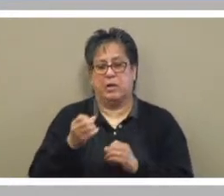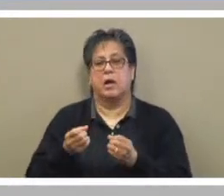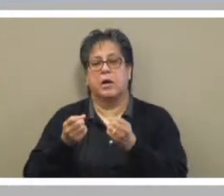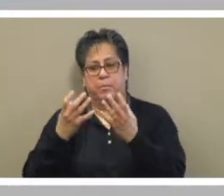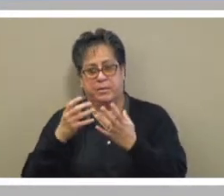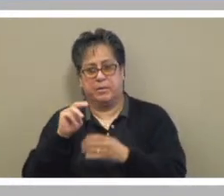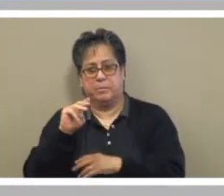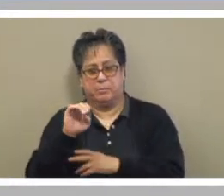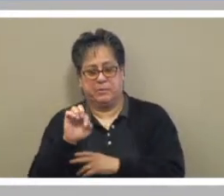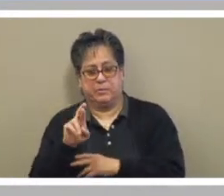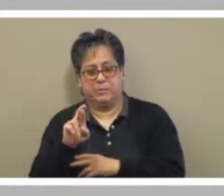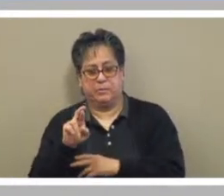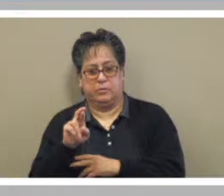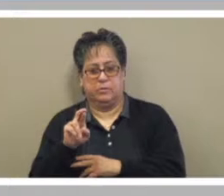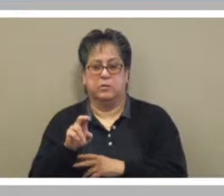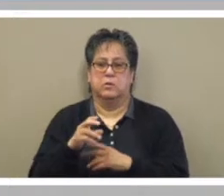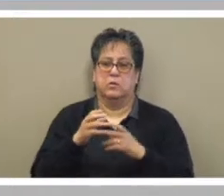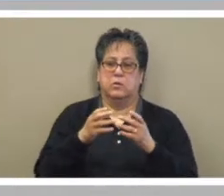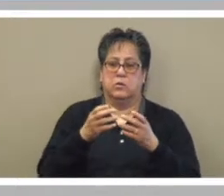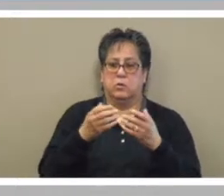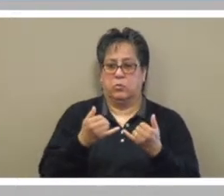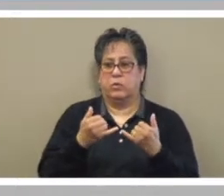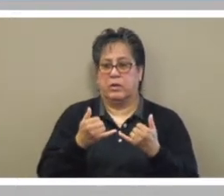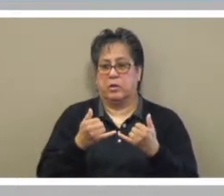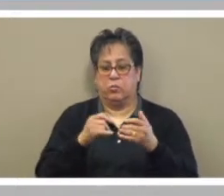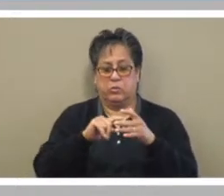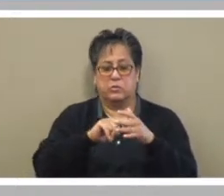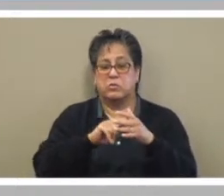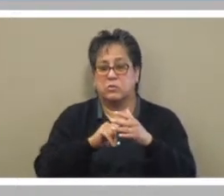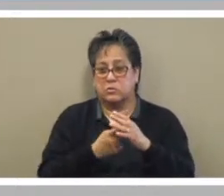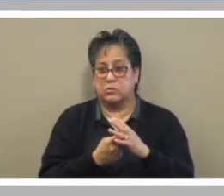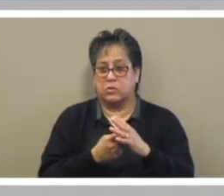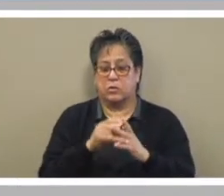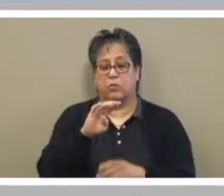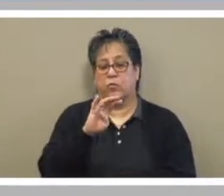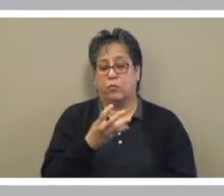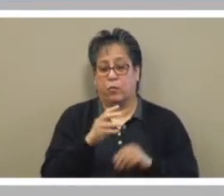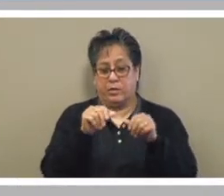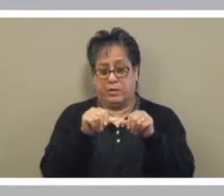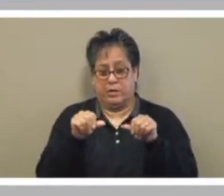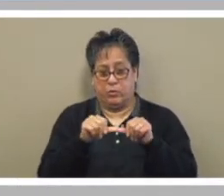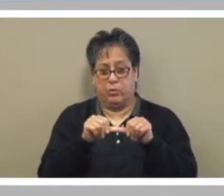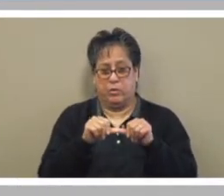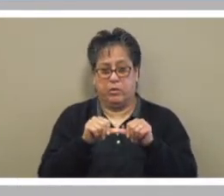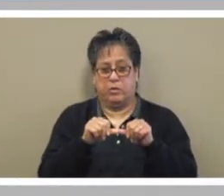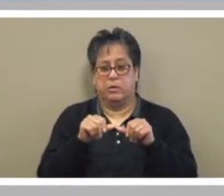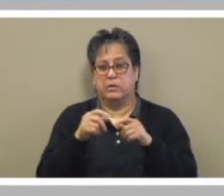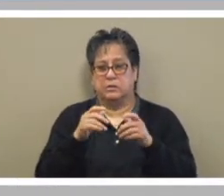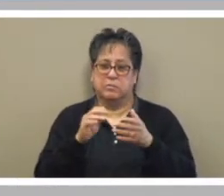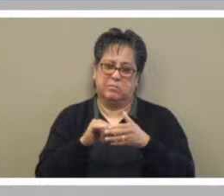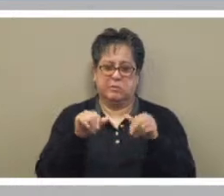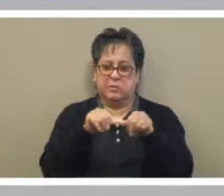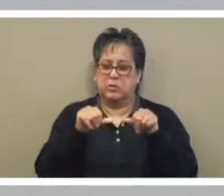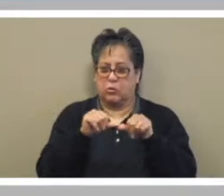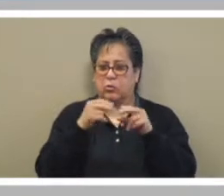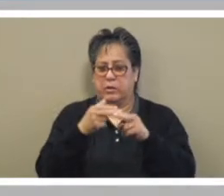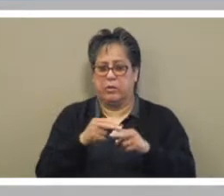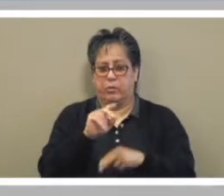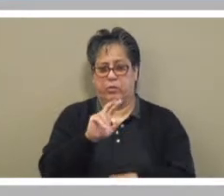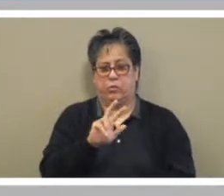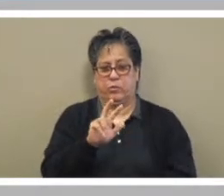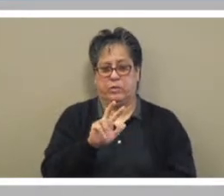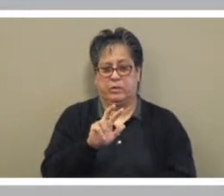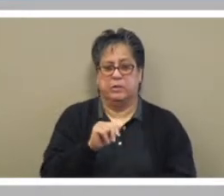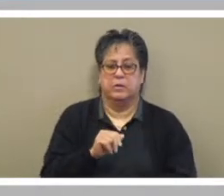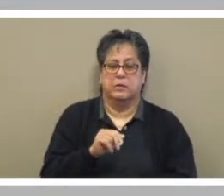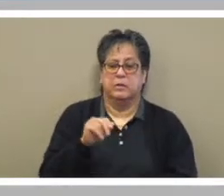meters. We're currently are preparing to begin our fourth area, which is gonna be area 3. And